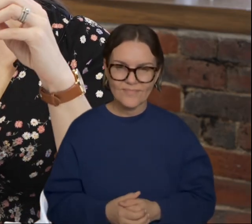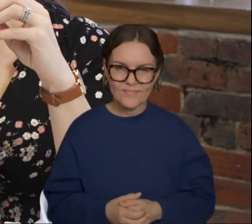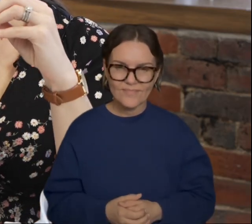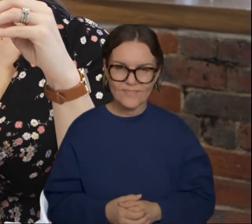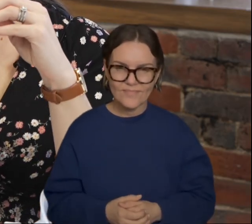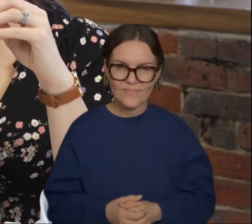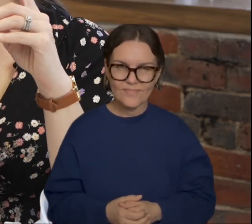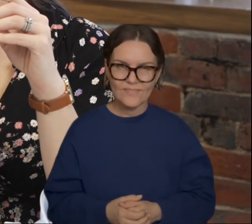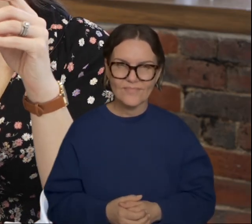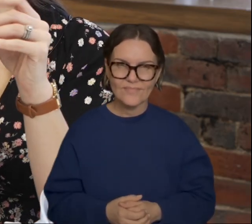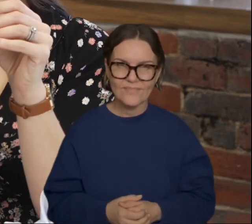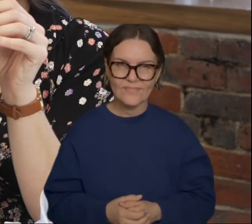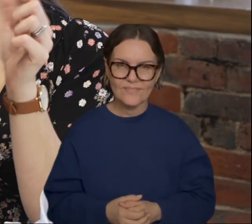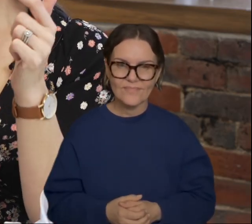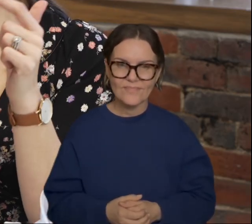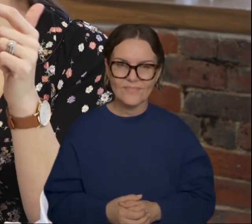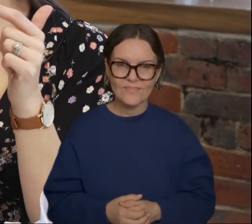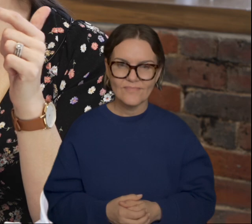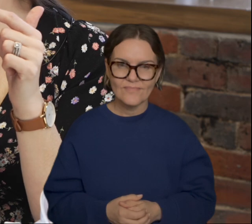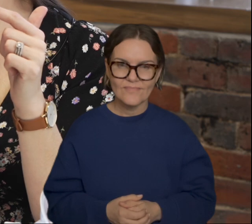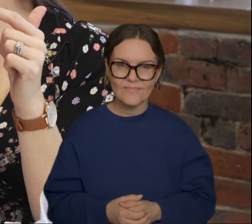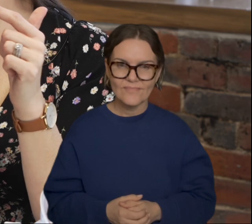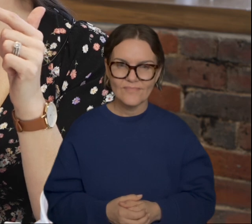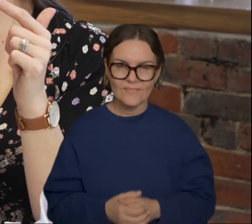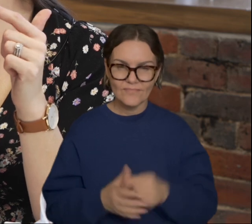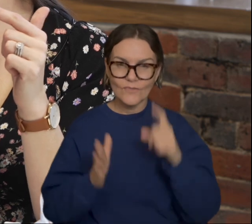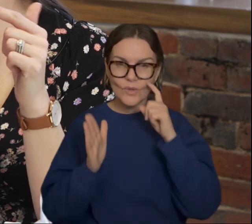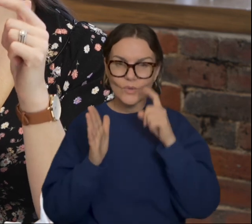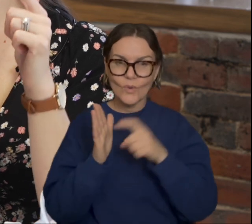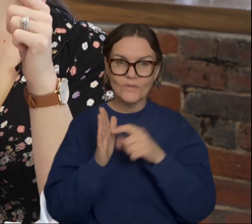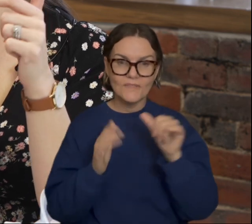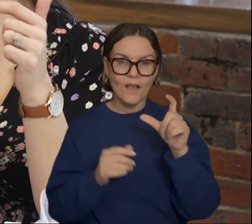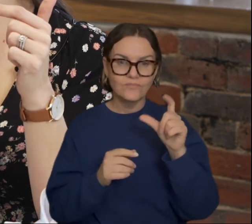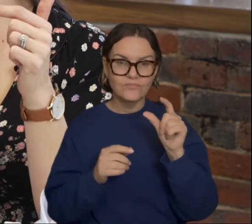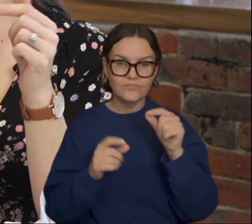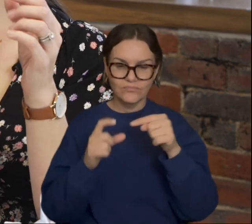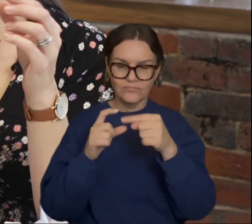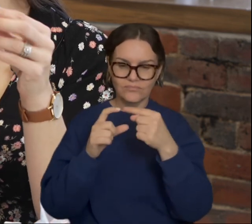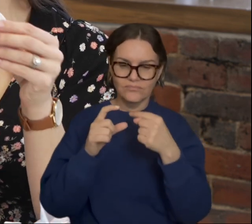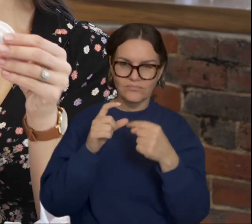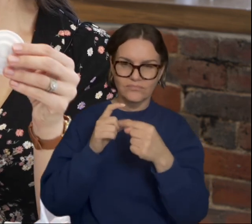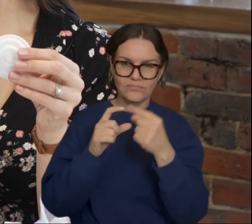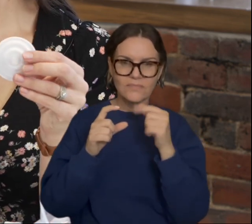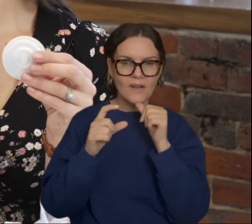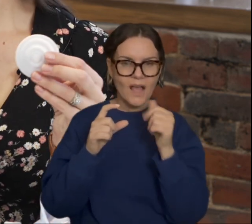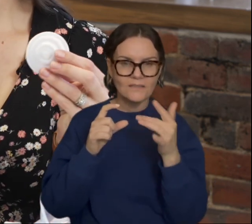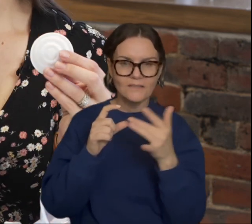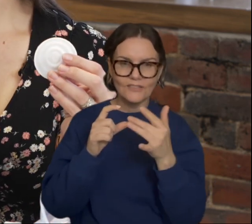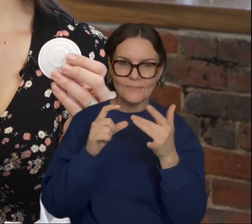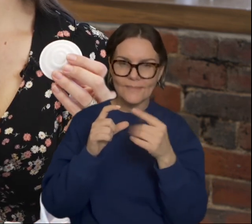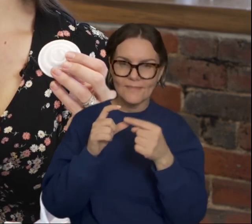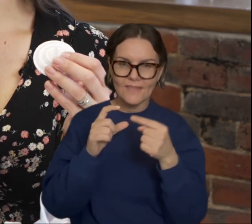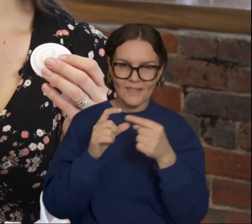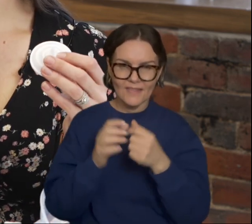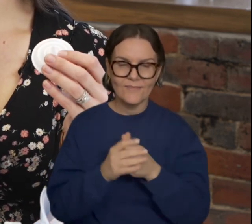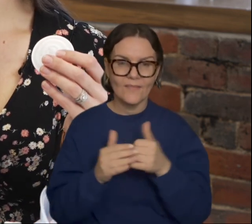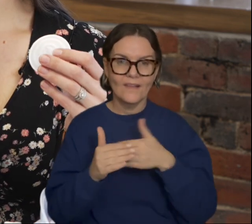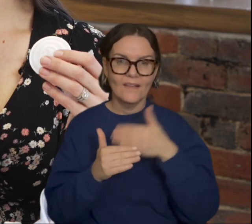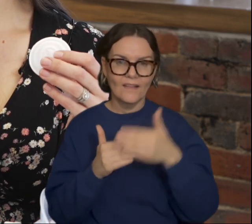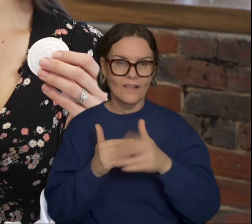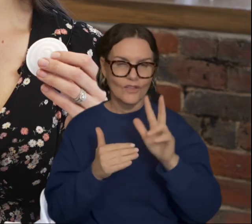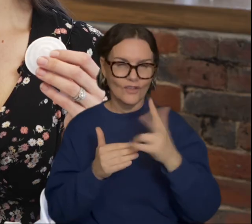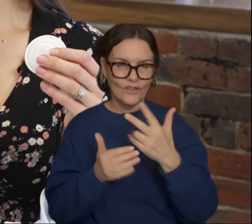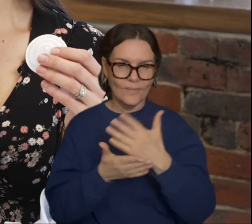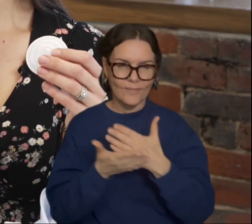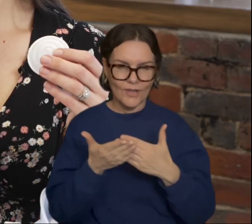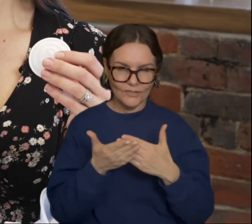the back of the clear plastic circle, and you'll notice that the silicone does touch the circle in the middle. Then take your larger clear